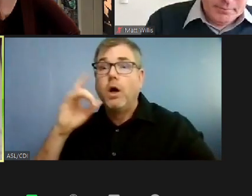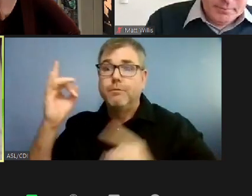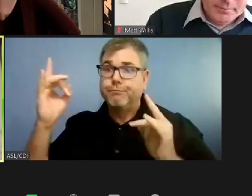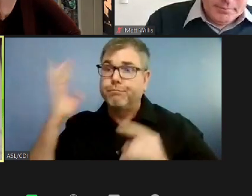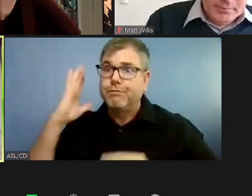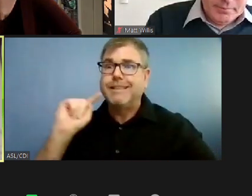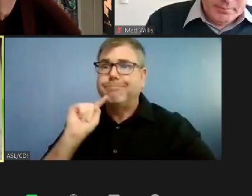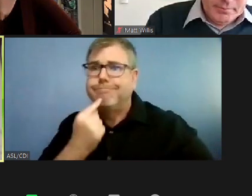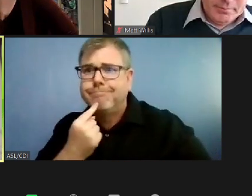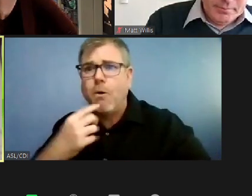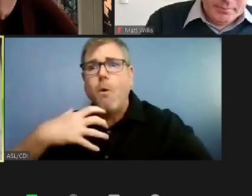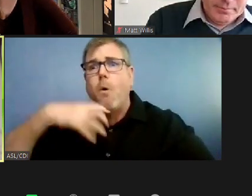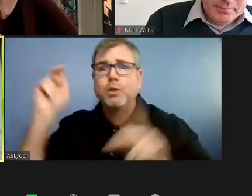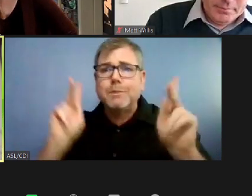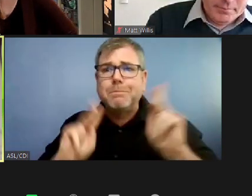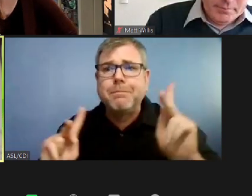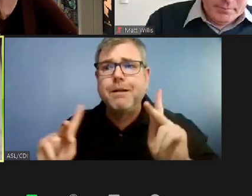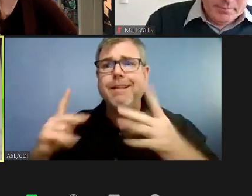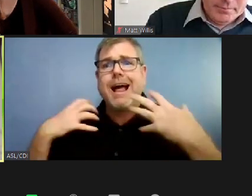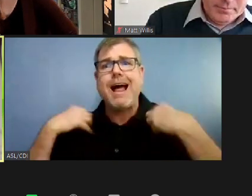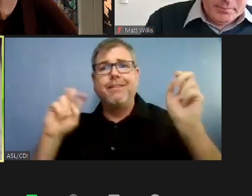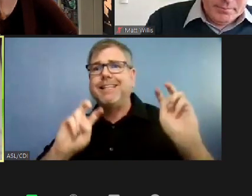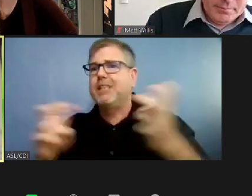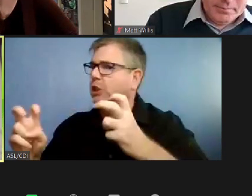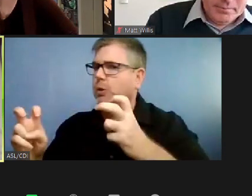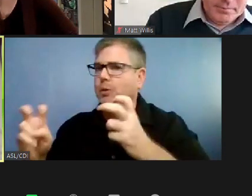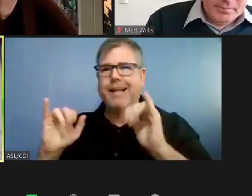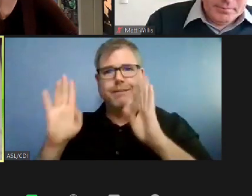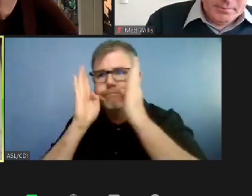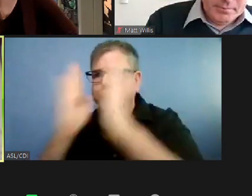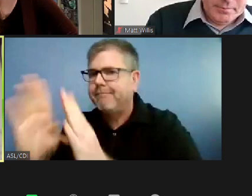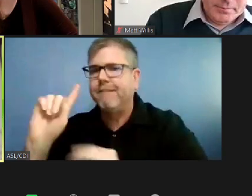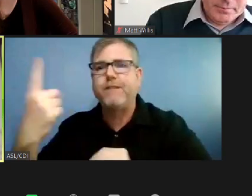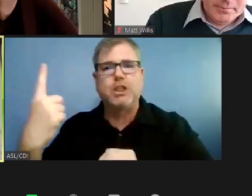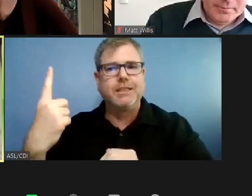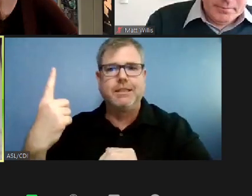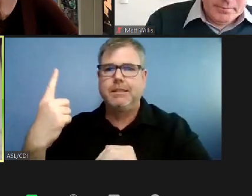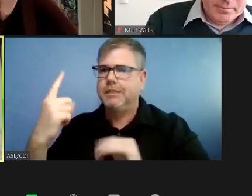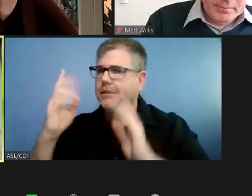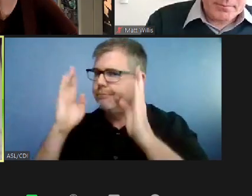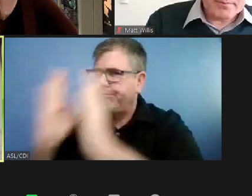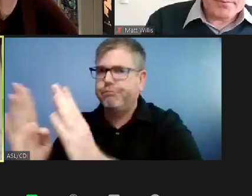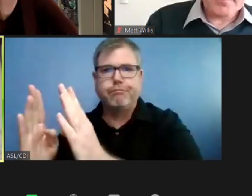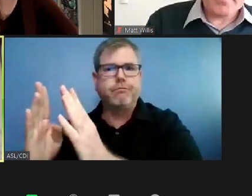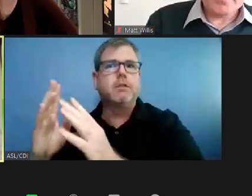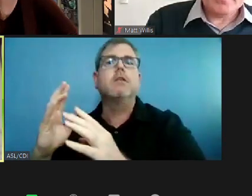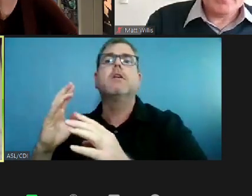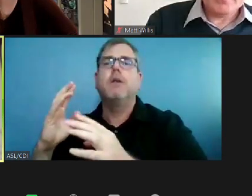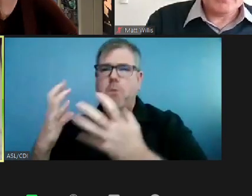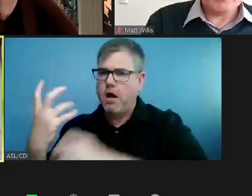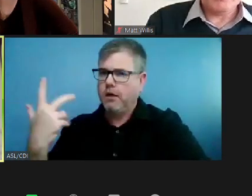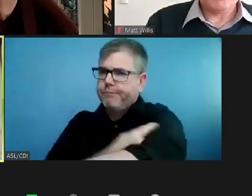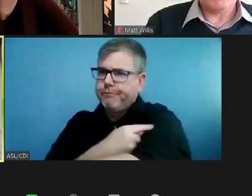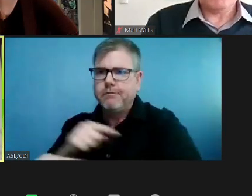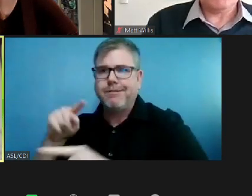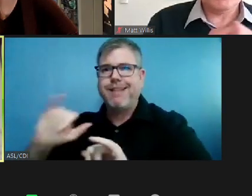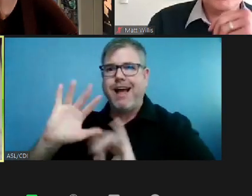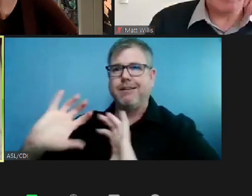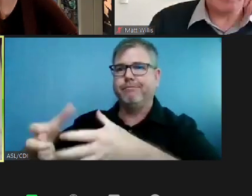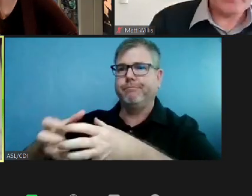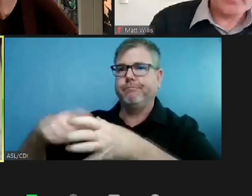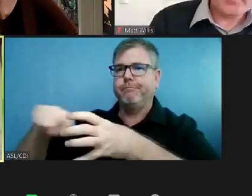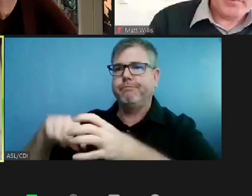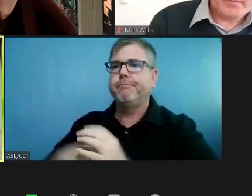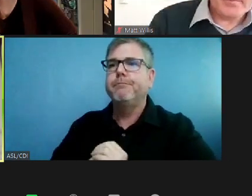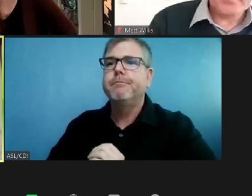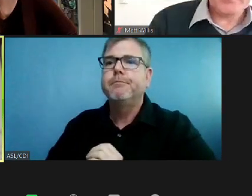can talk about it, he's the, I don't know if I should say godfather of our community advisory board